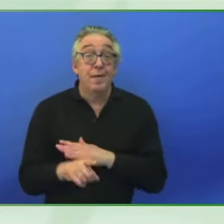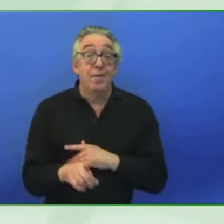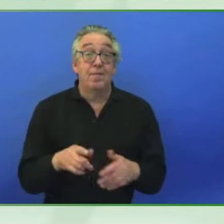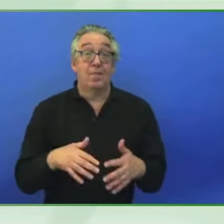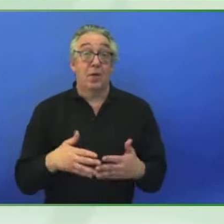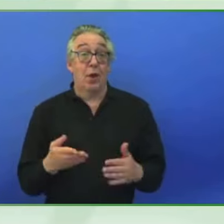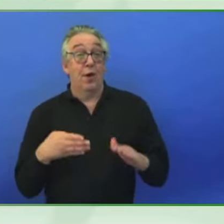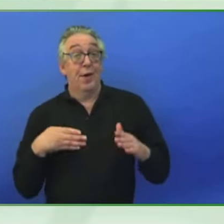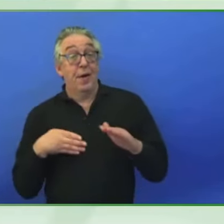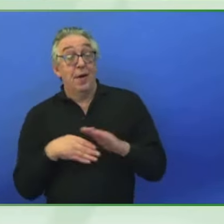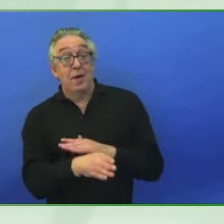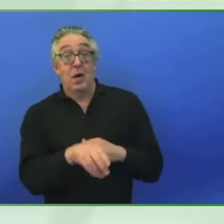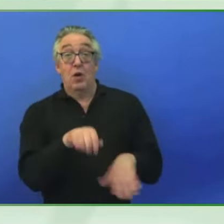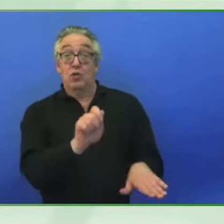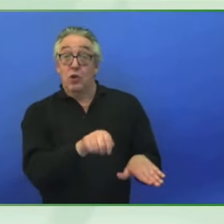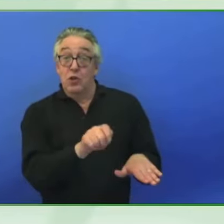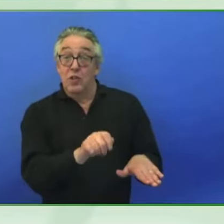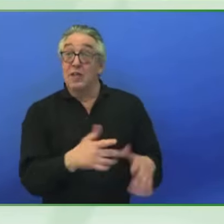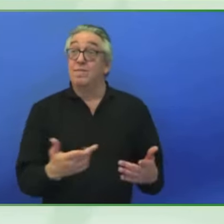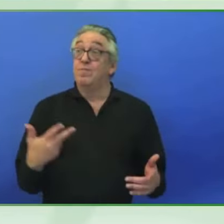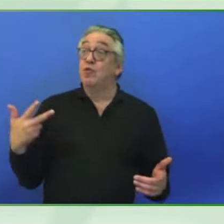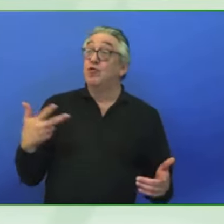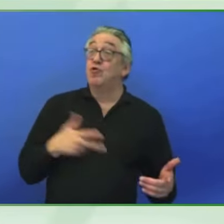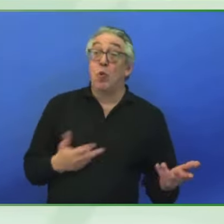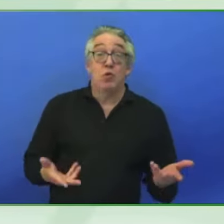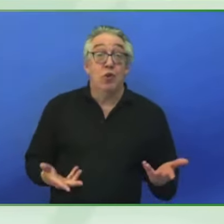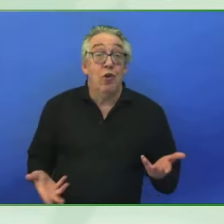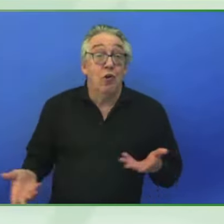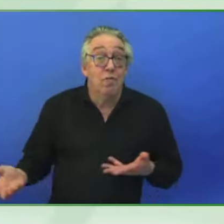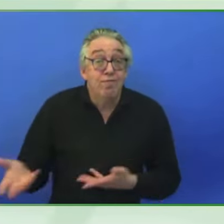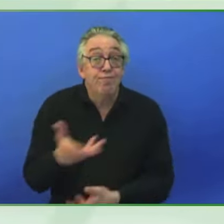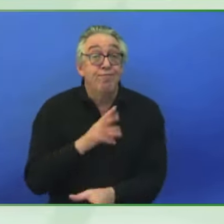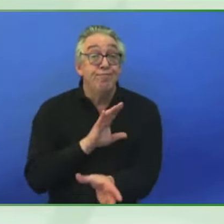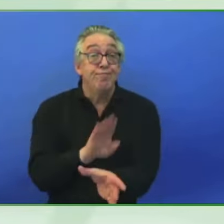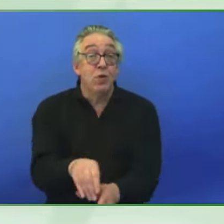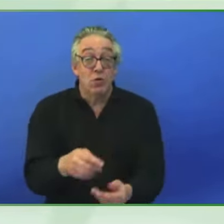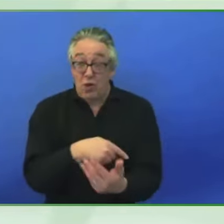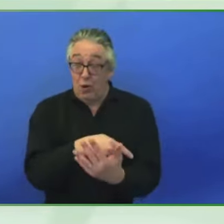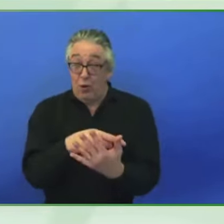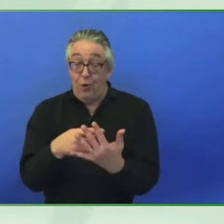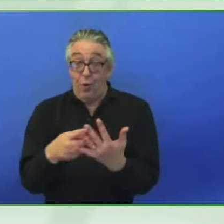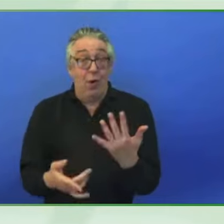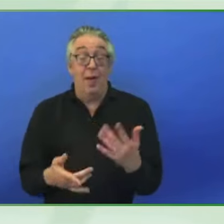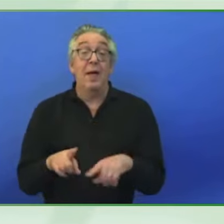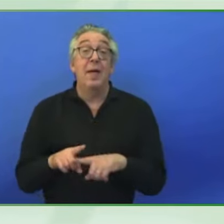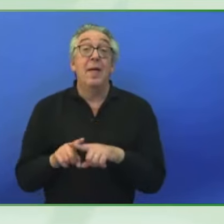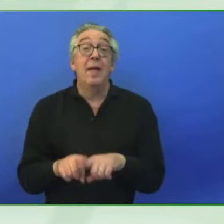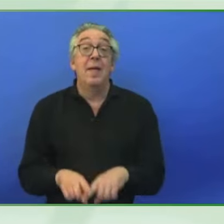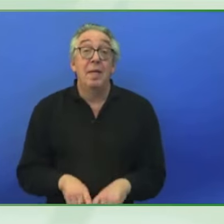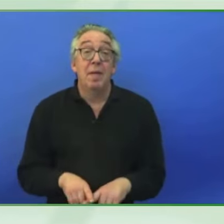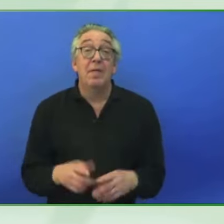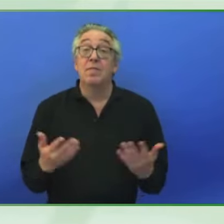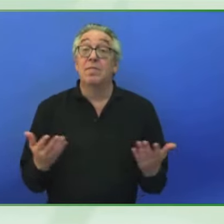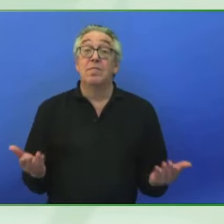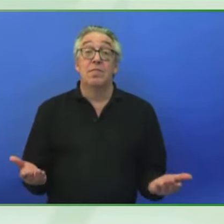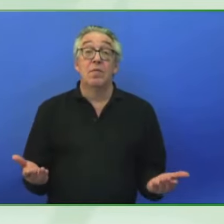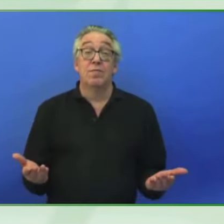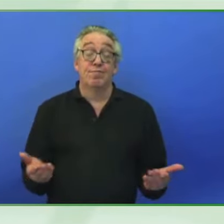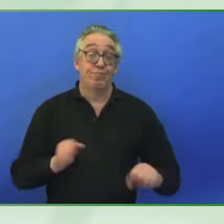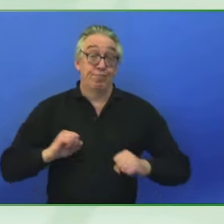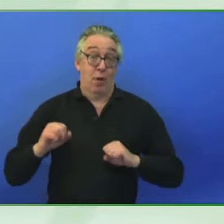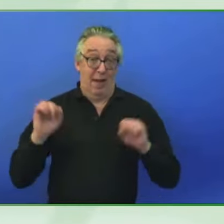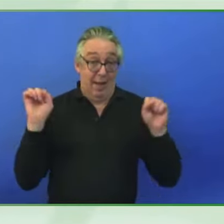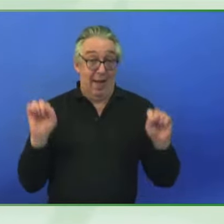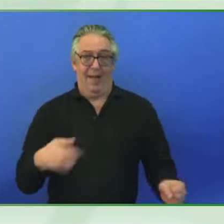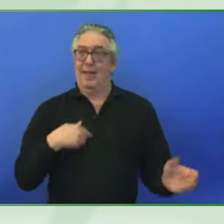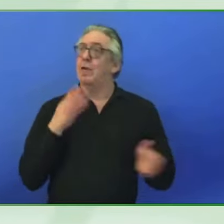and cultural institution. All of these outcomes in all of these depend in some part on mobility, on transportation, on getting